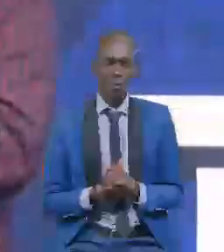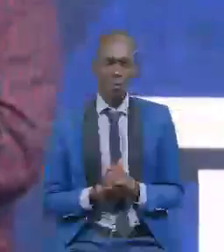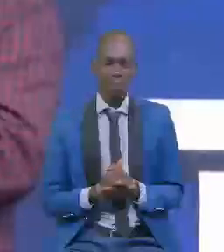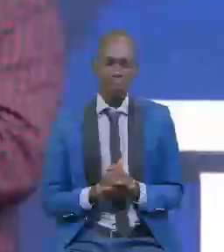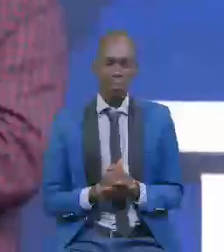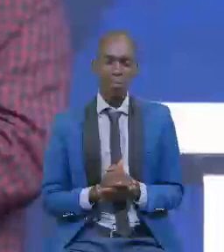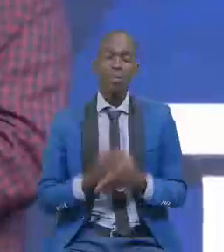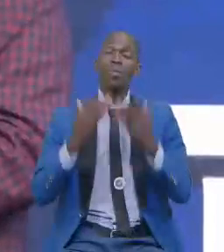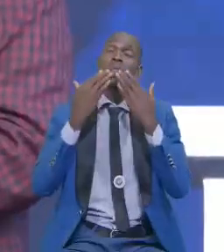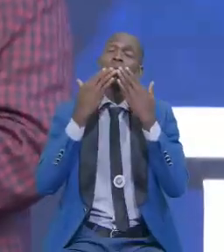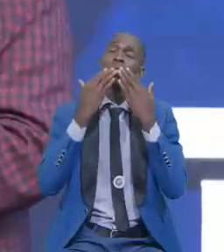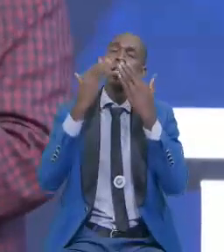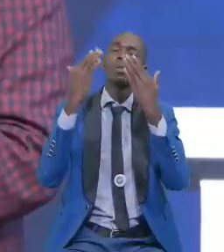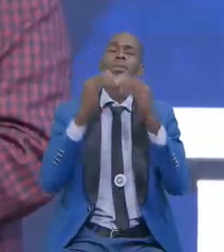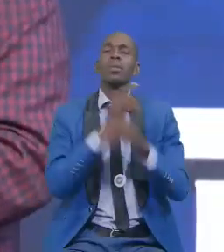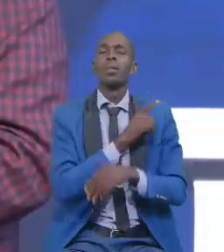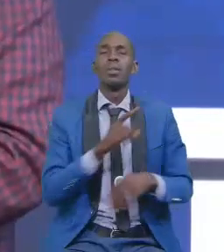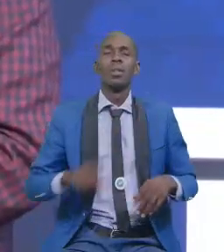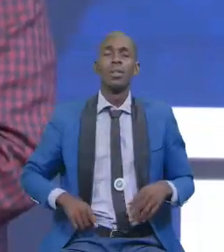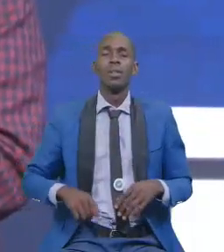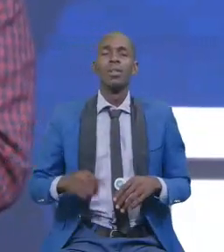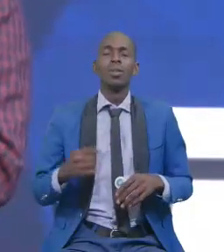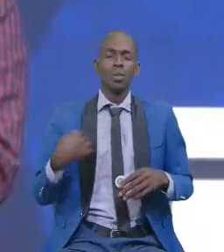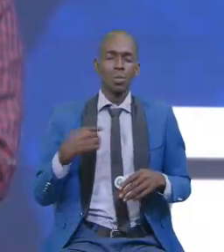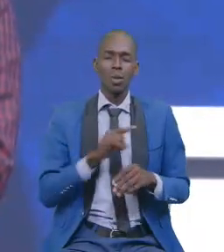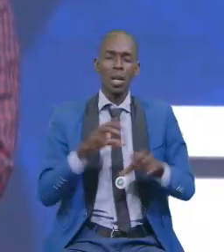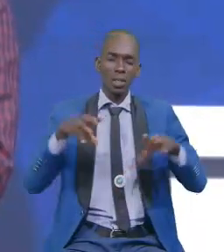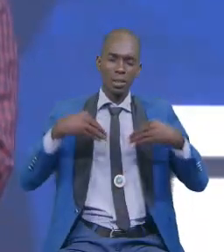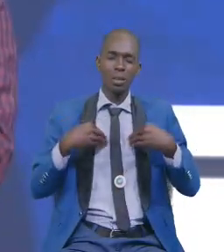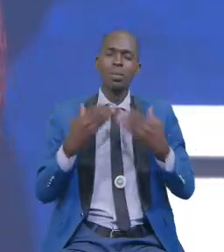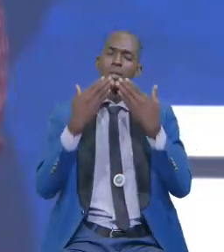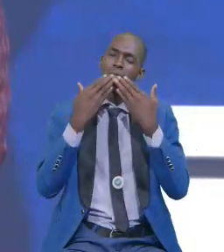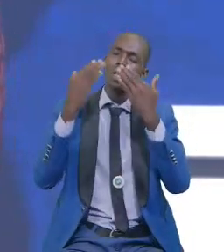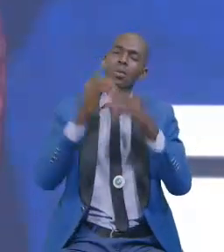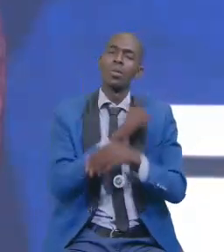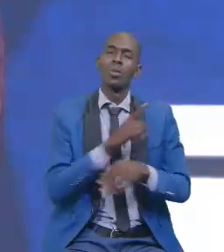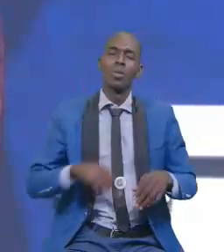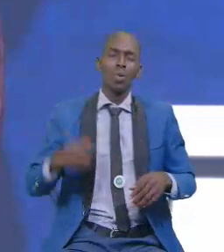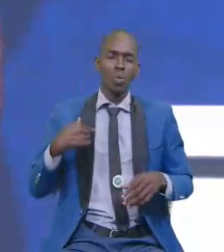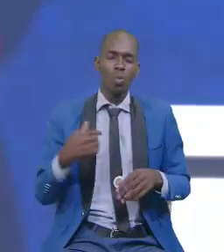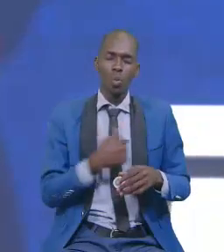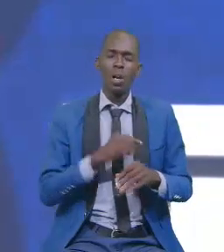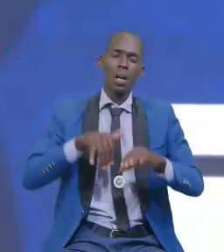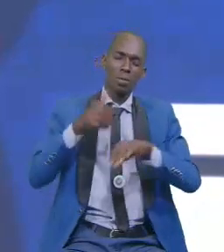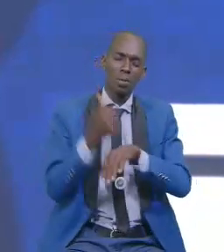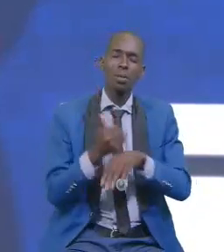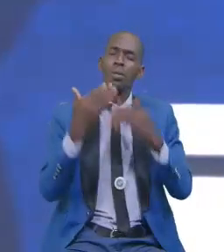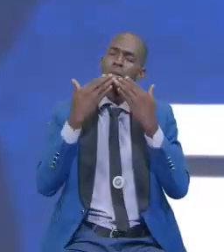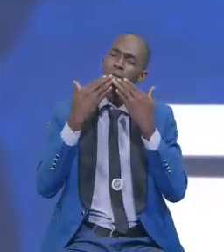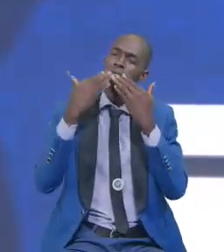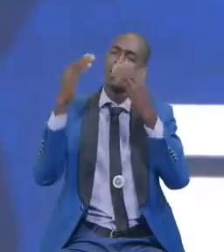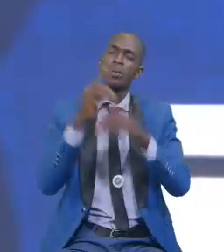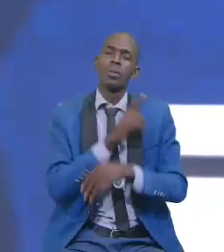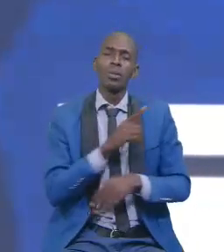Thank you, Lord. We accept. Thank you, Lord. We affirm. Thank you, Lord.